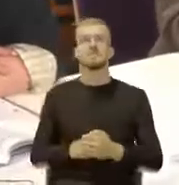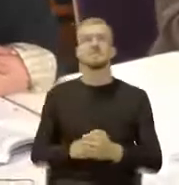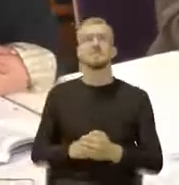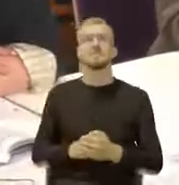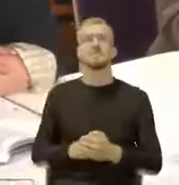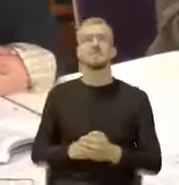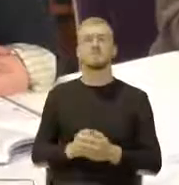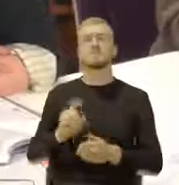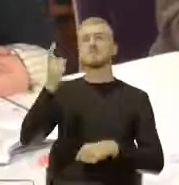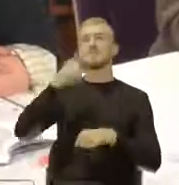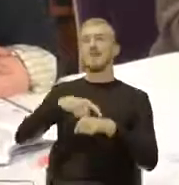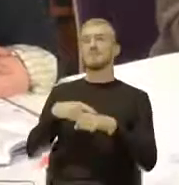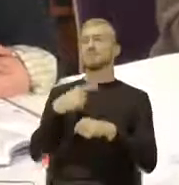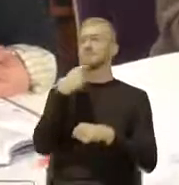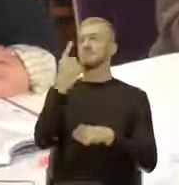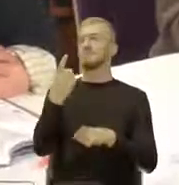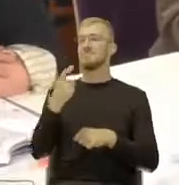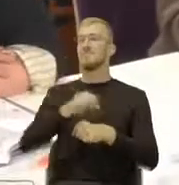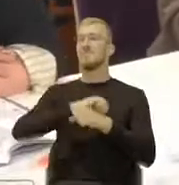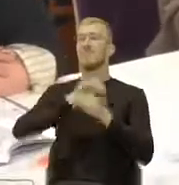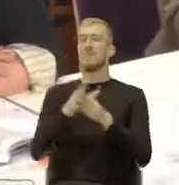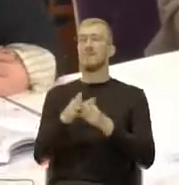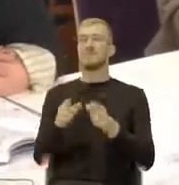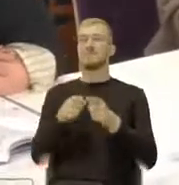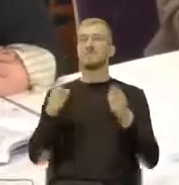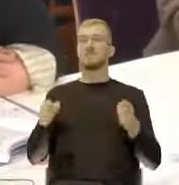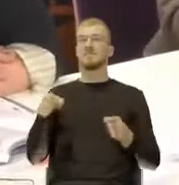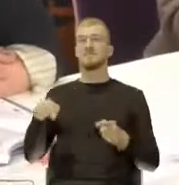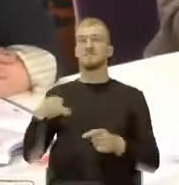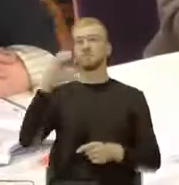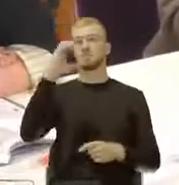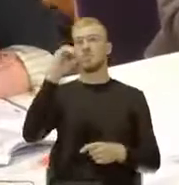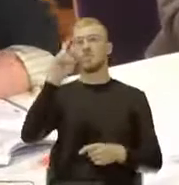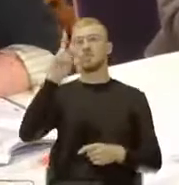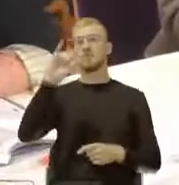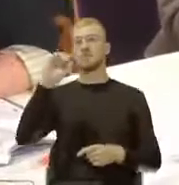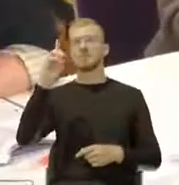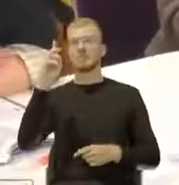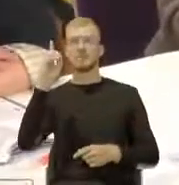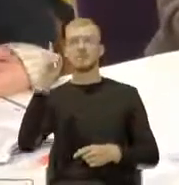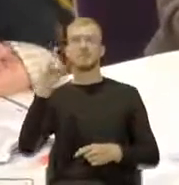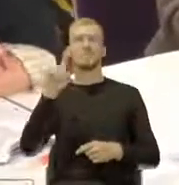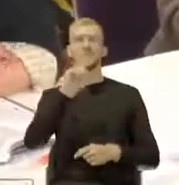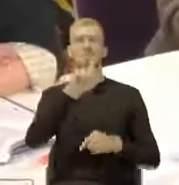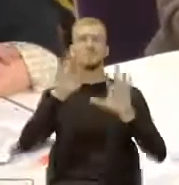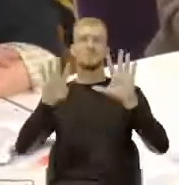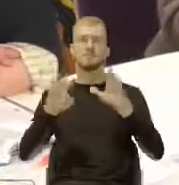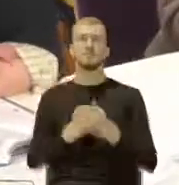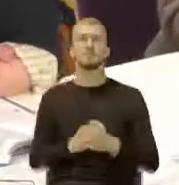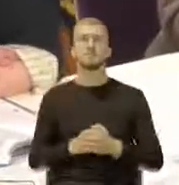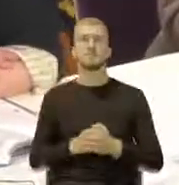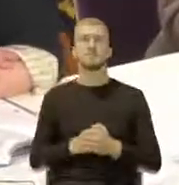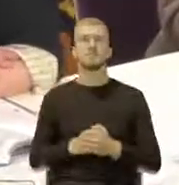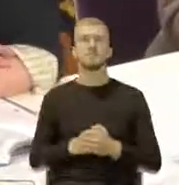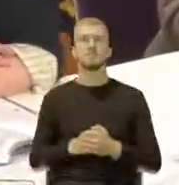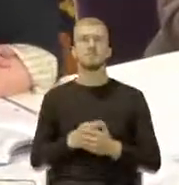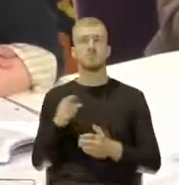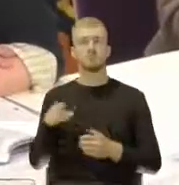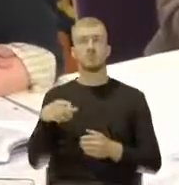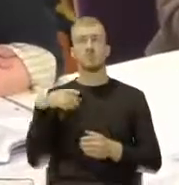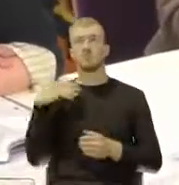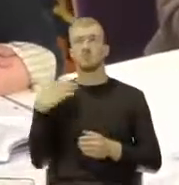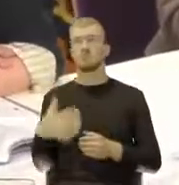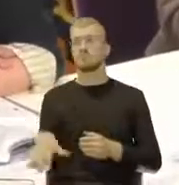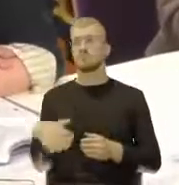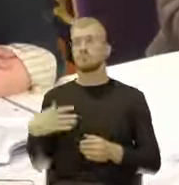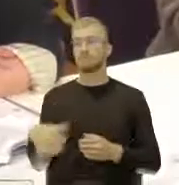the importance of the urban policy for the global health. But we're sure the world is not